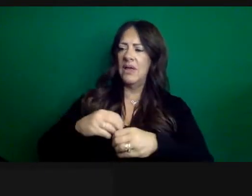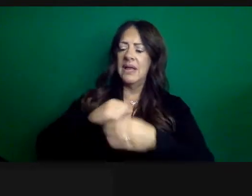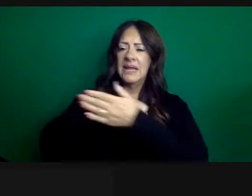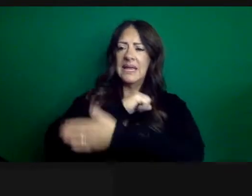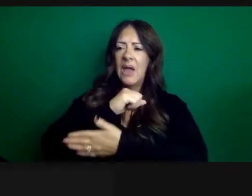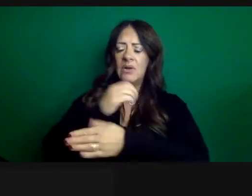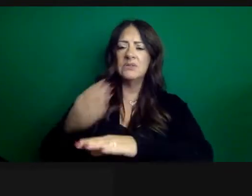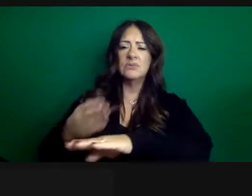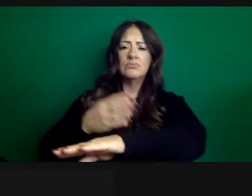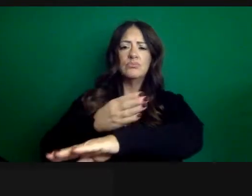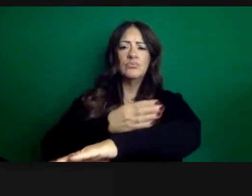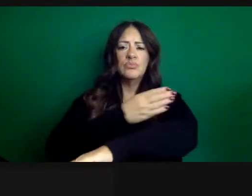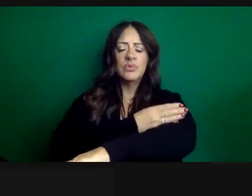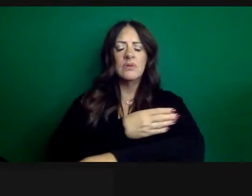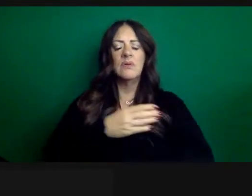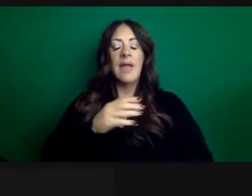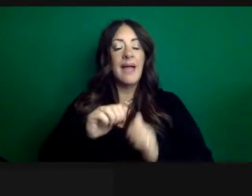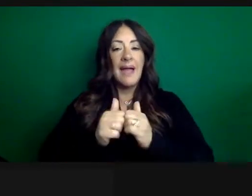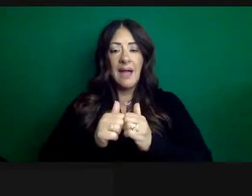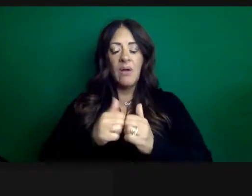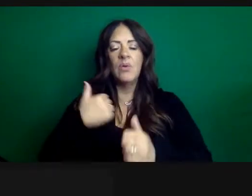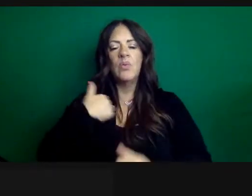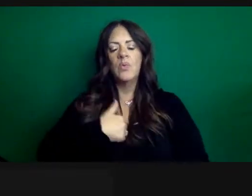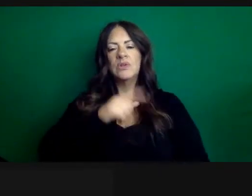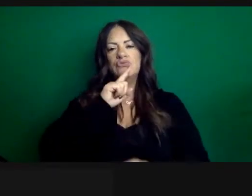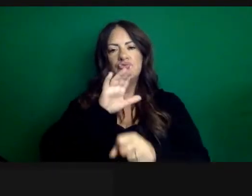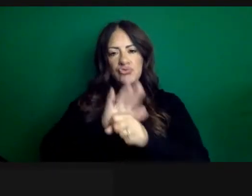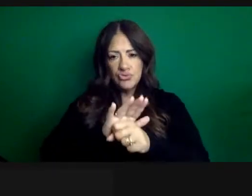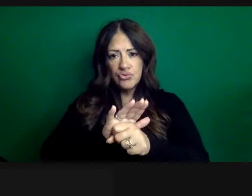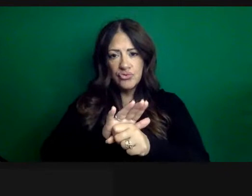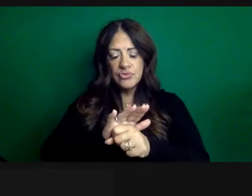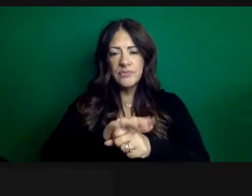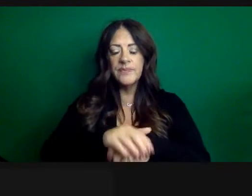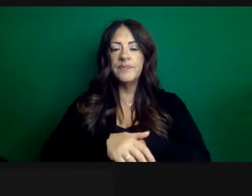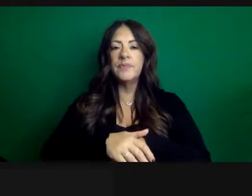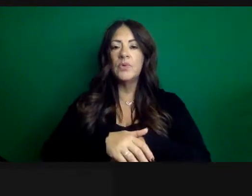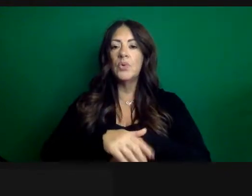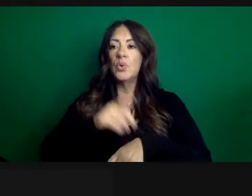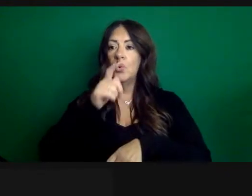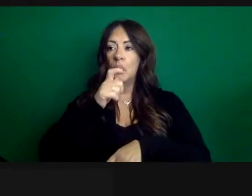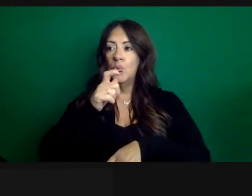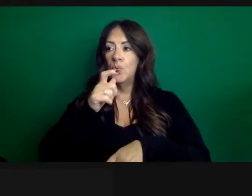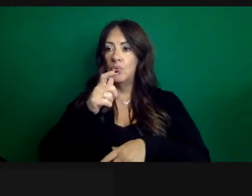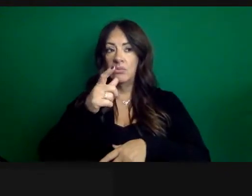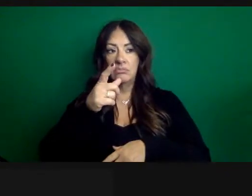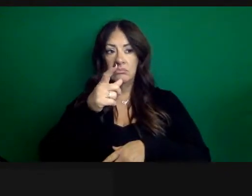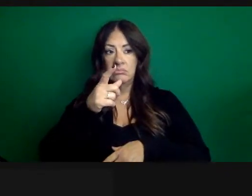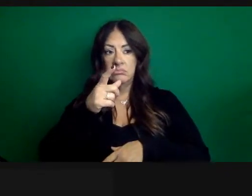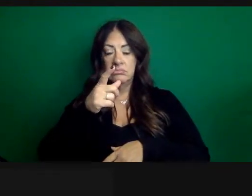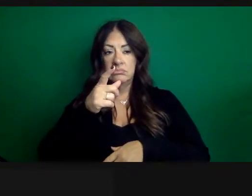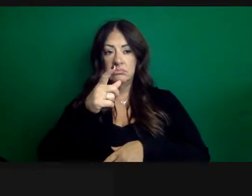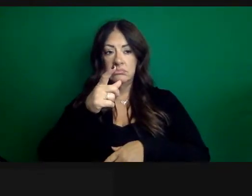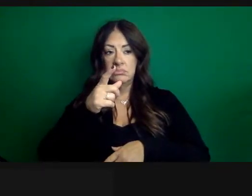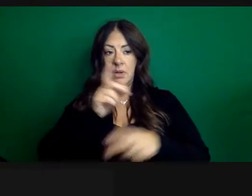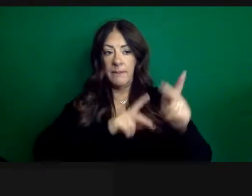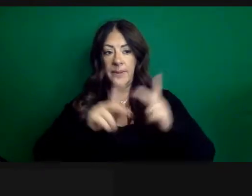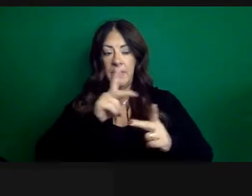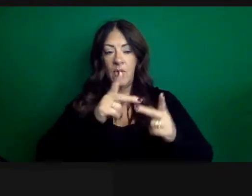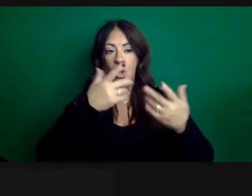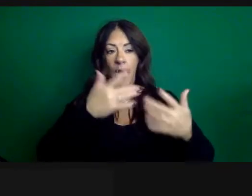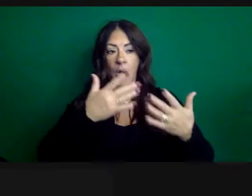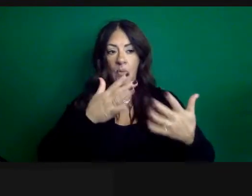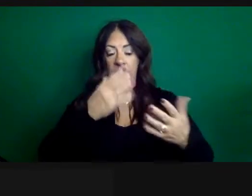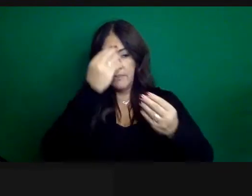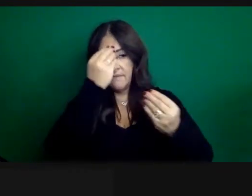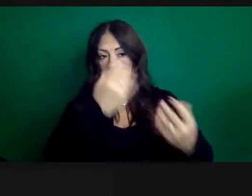other providers is to ensure that those who are queued up, ready and waiting to get their appointment, to get their vaccine,